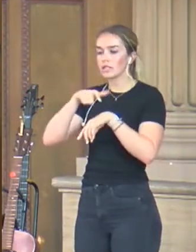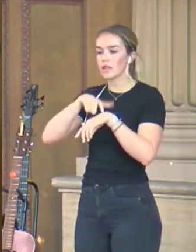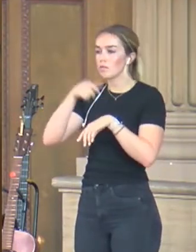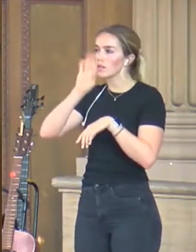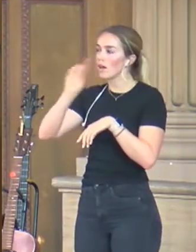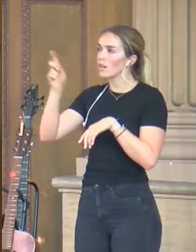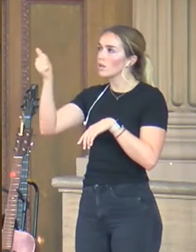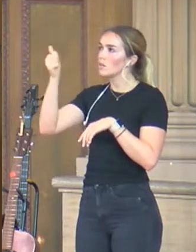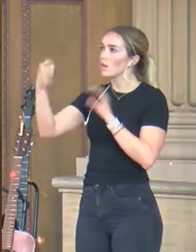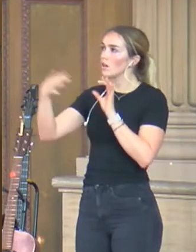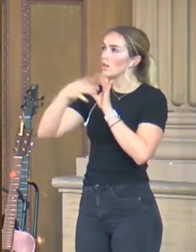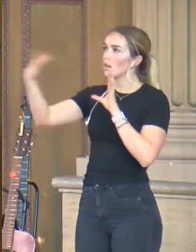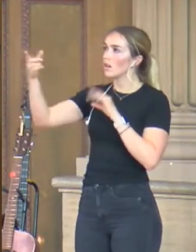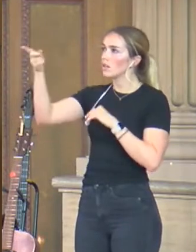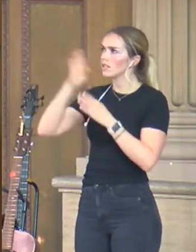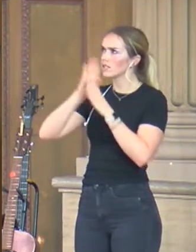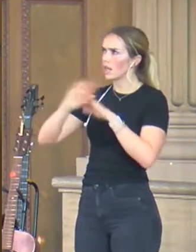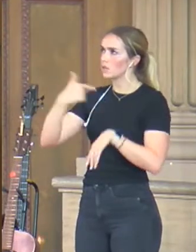feels far and silent.